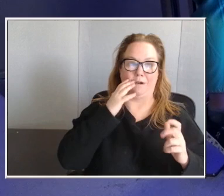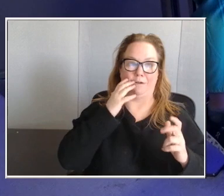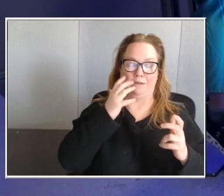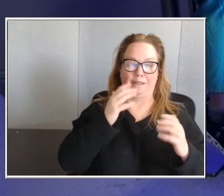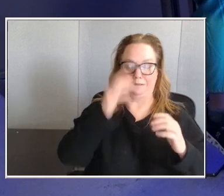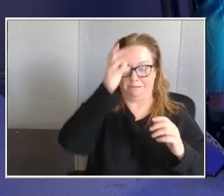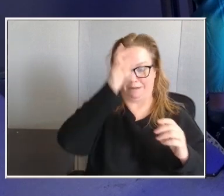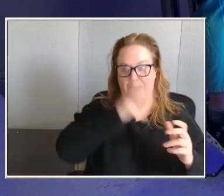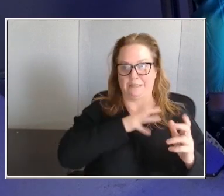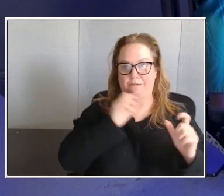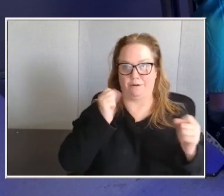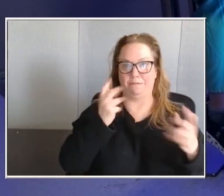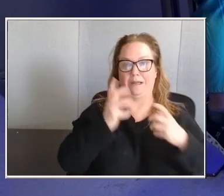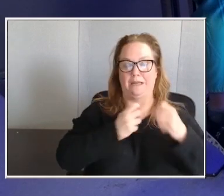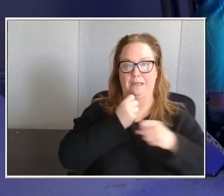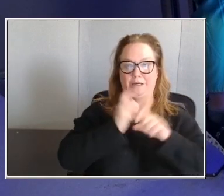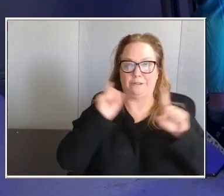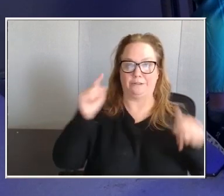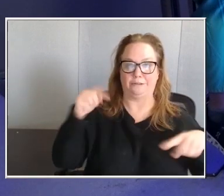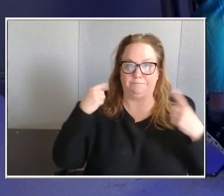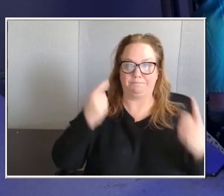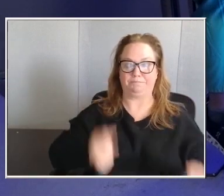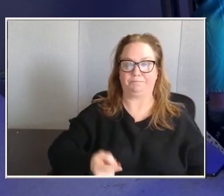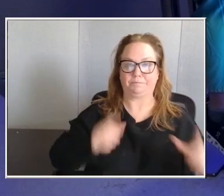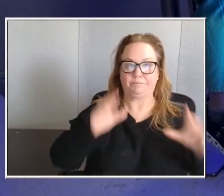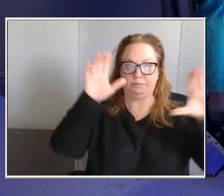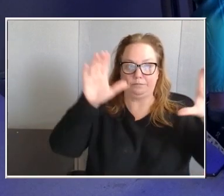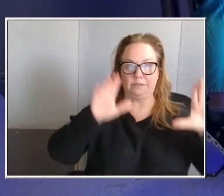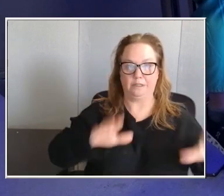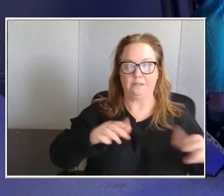years. And I know them to be outstanding